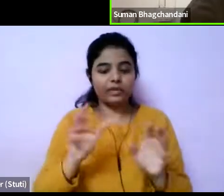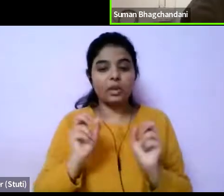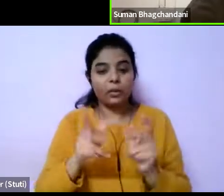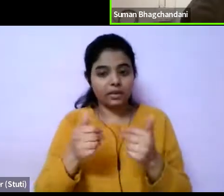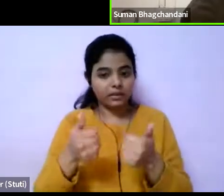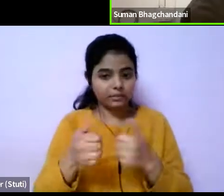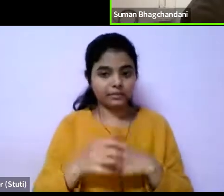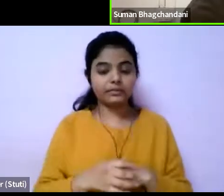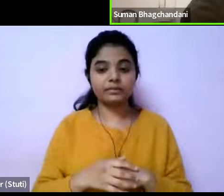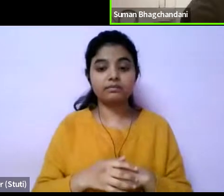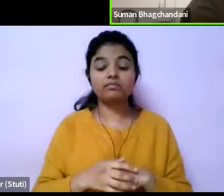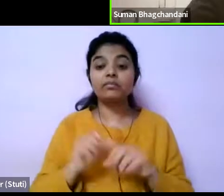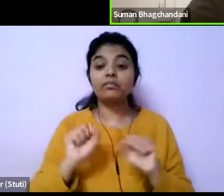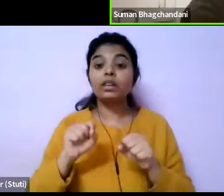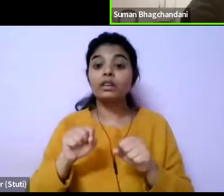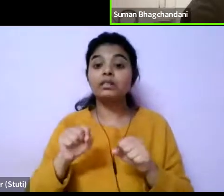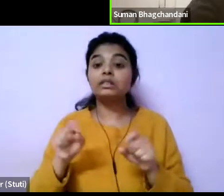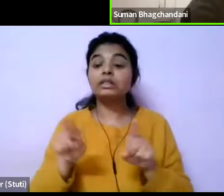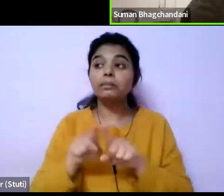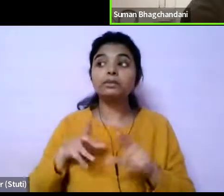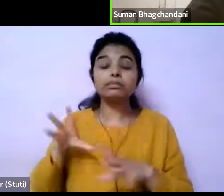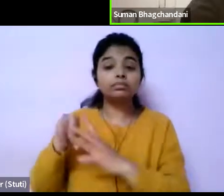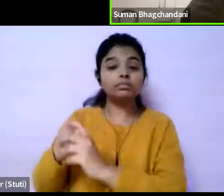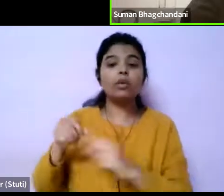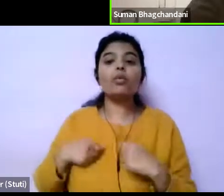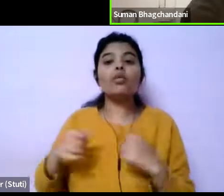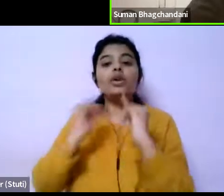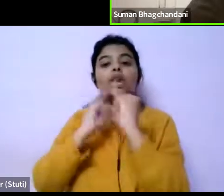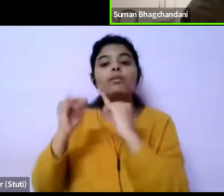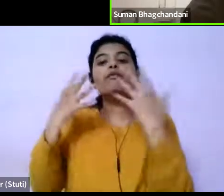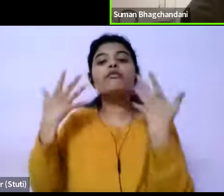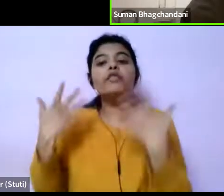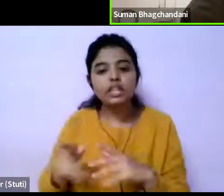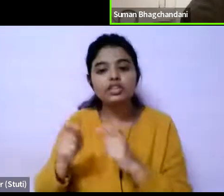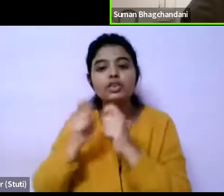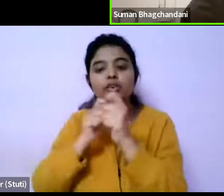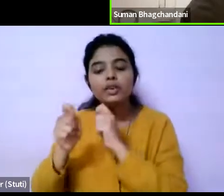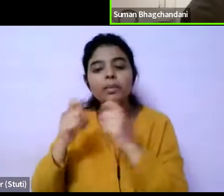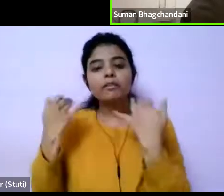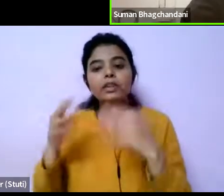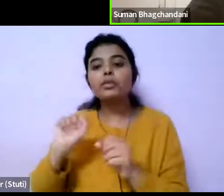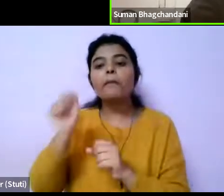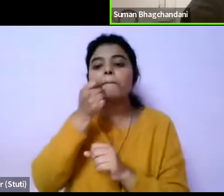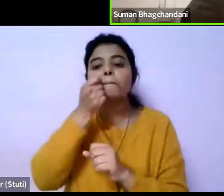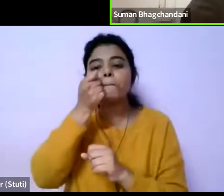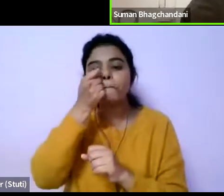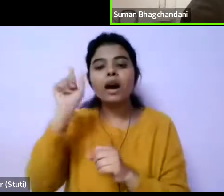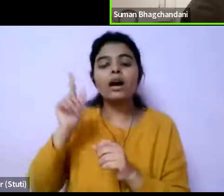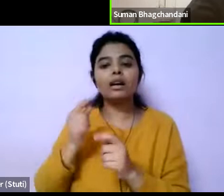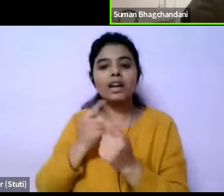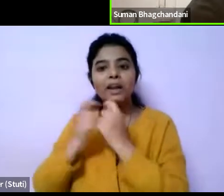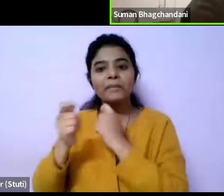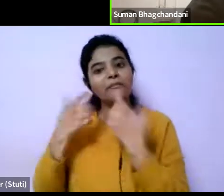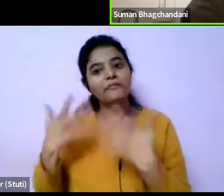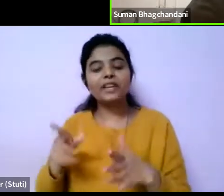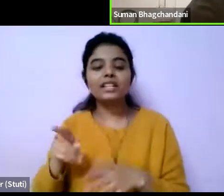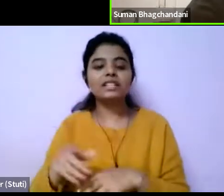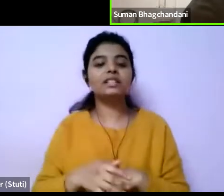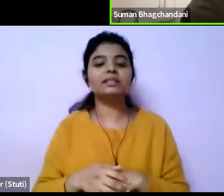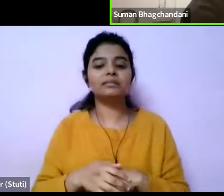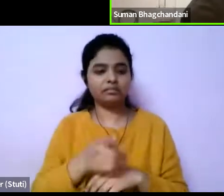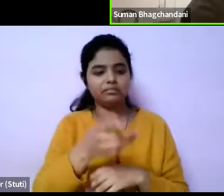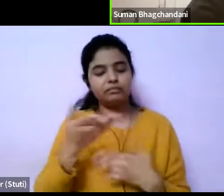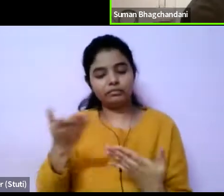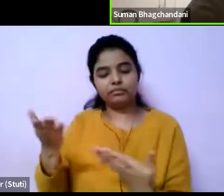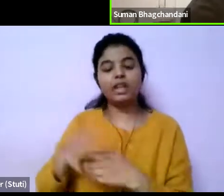this that also includes my interviews with Agwane and her mother. Yes, Yeah. In